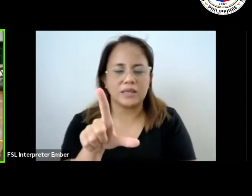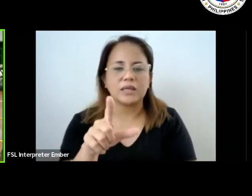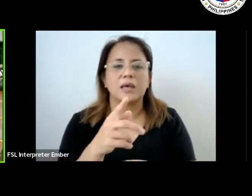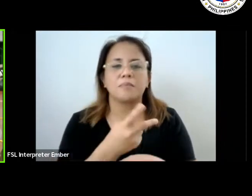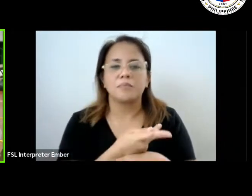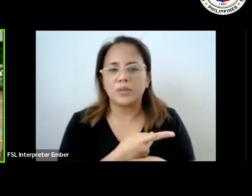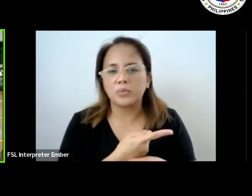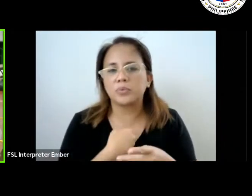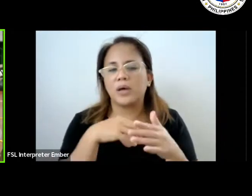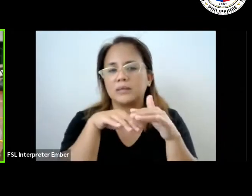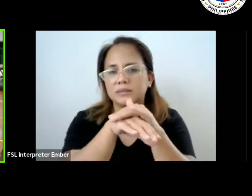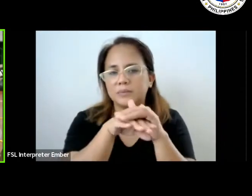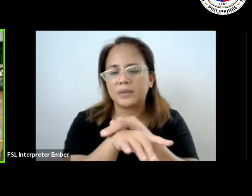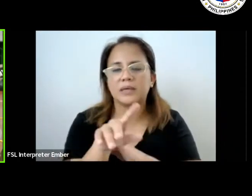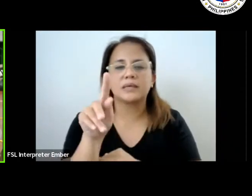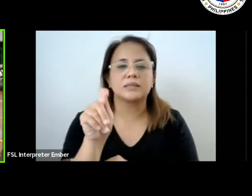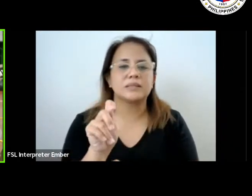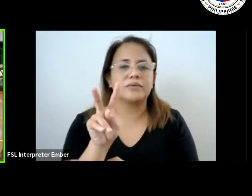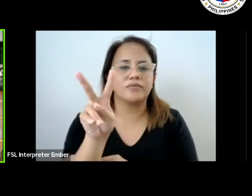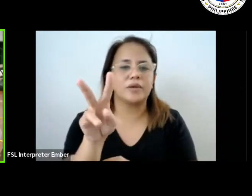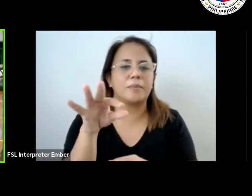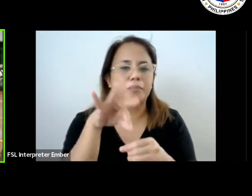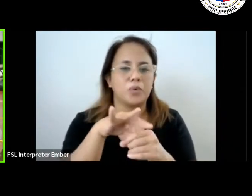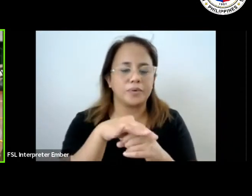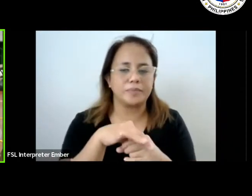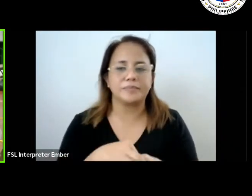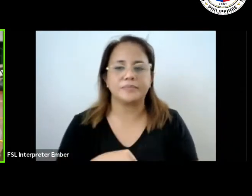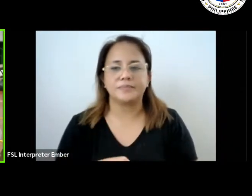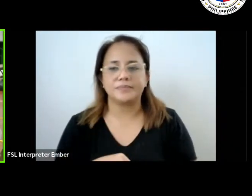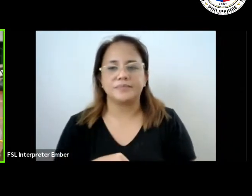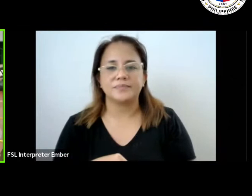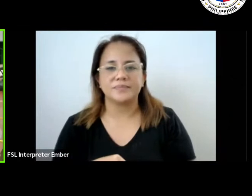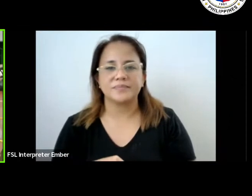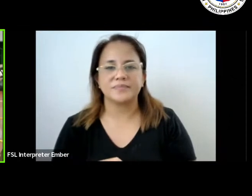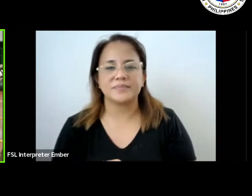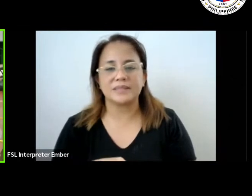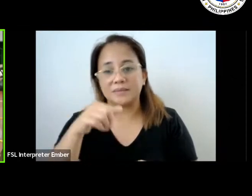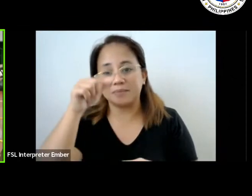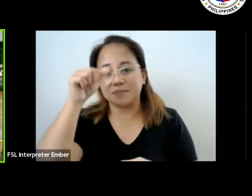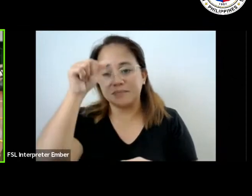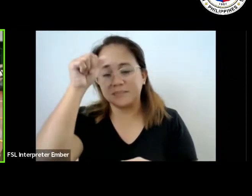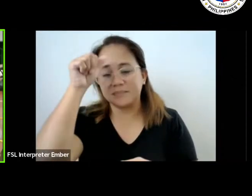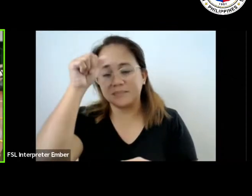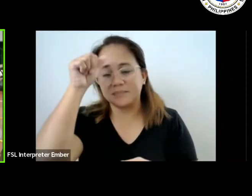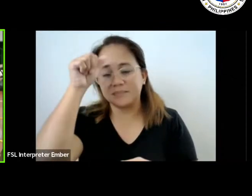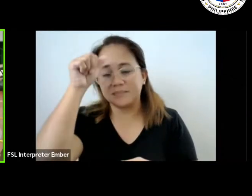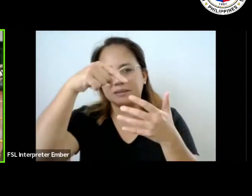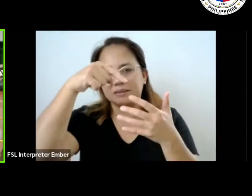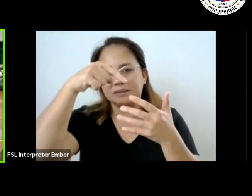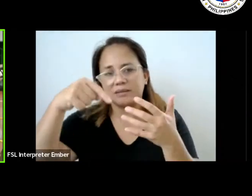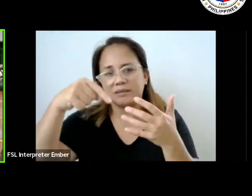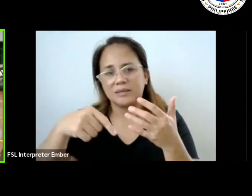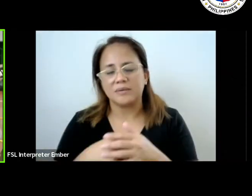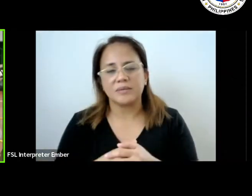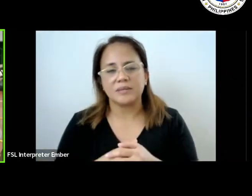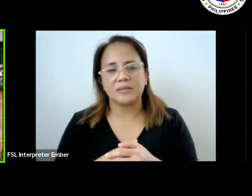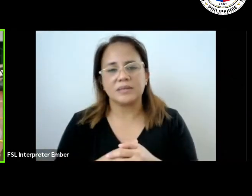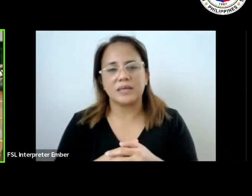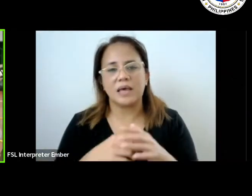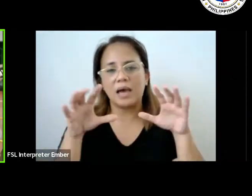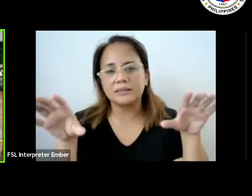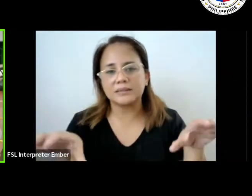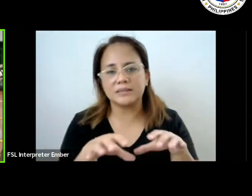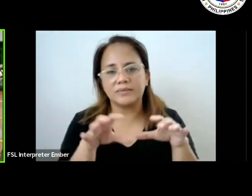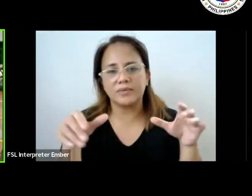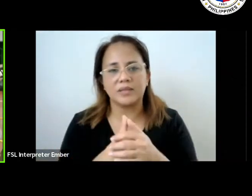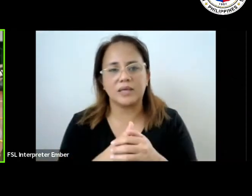of Accessible TV Programming. Notably, the above are pioneering activities. A common feature